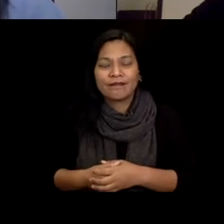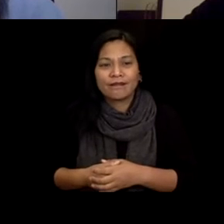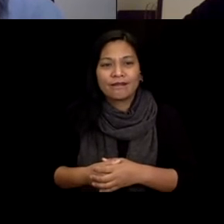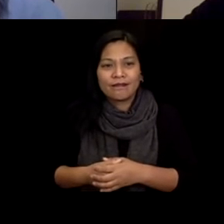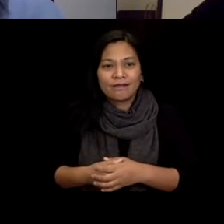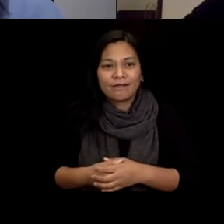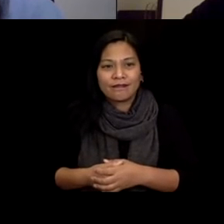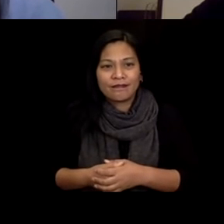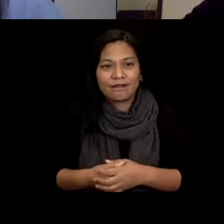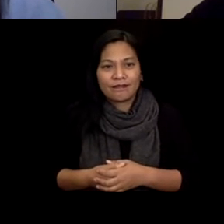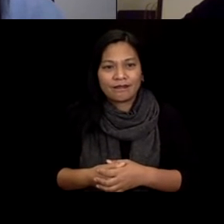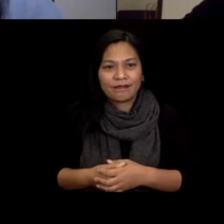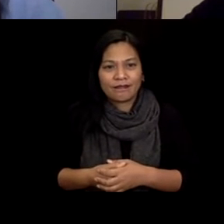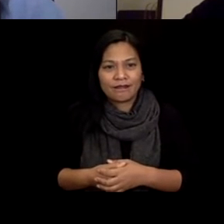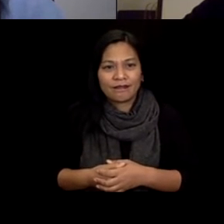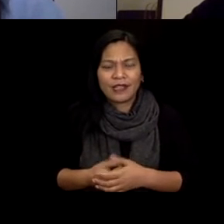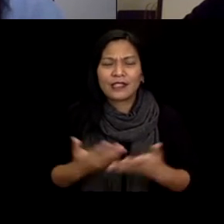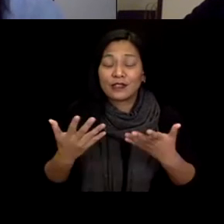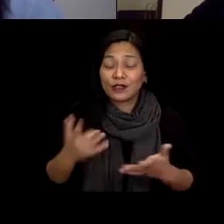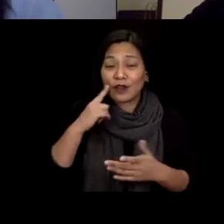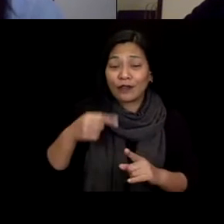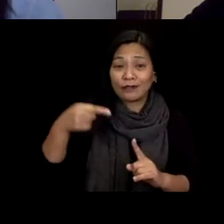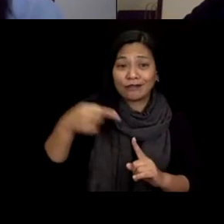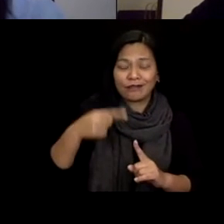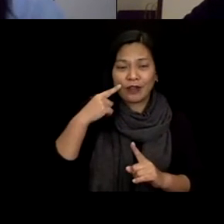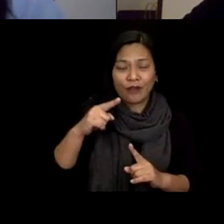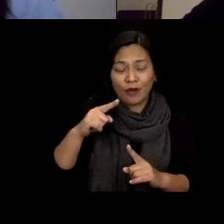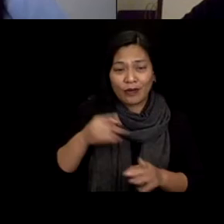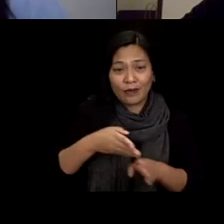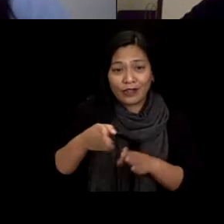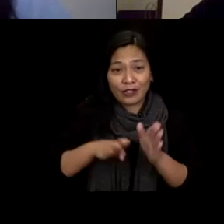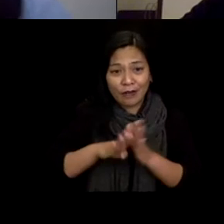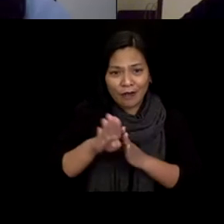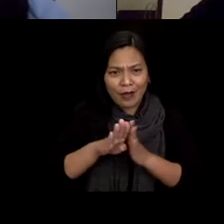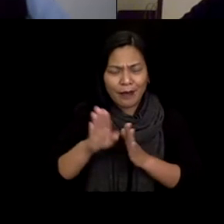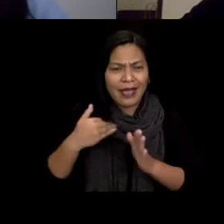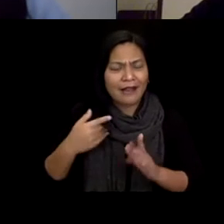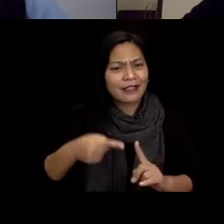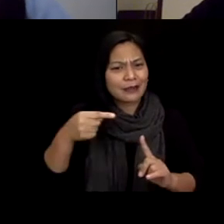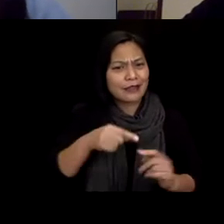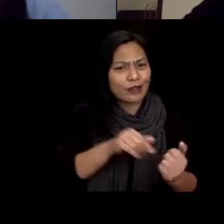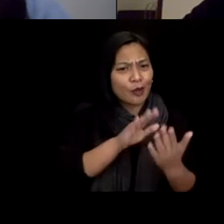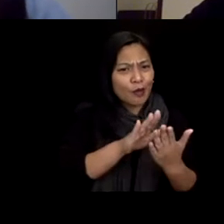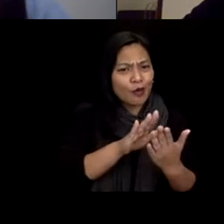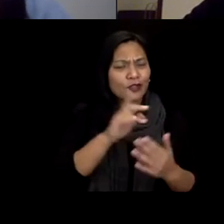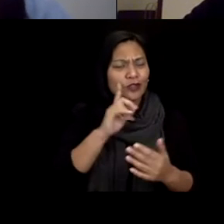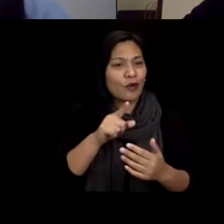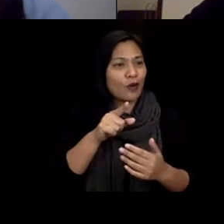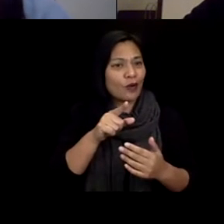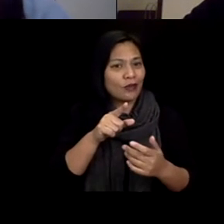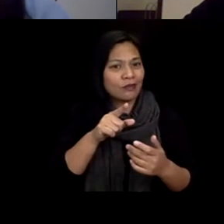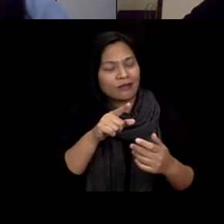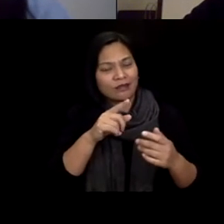model of professional development and learning specific to the festival. So if anyone wants to take that